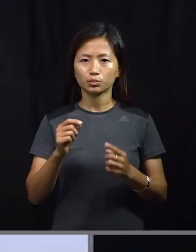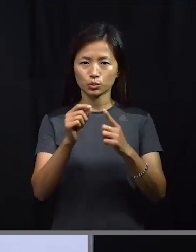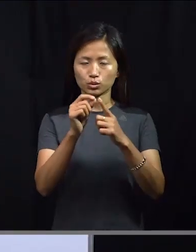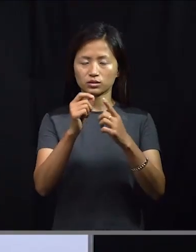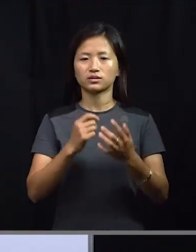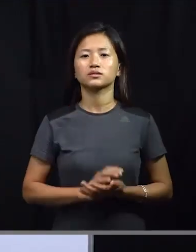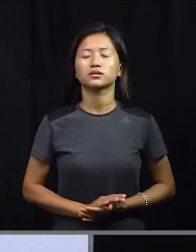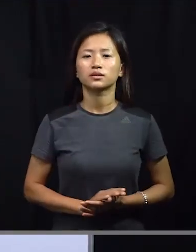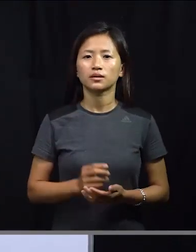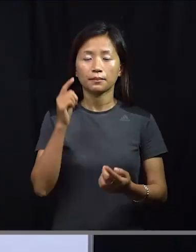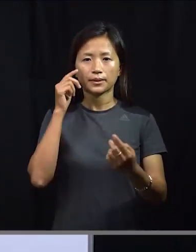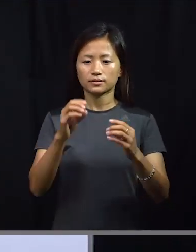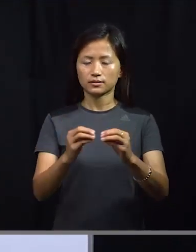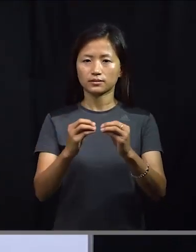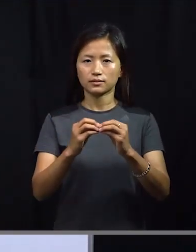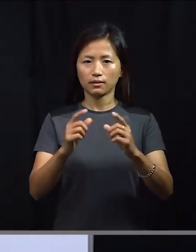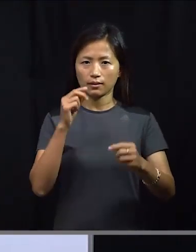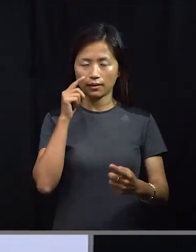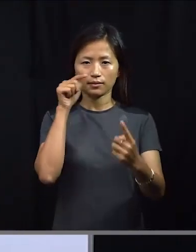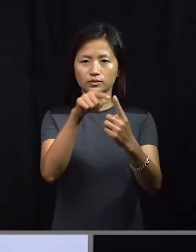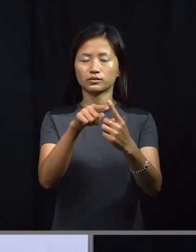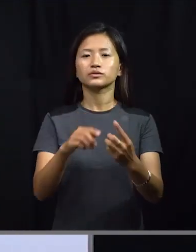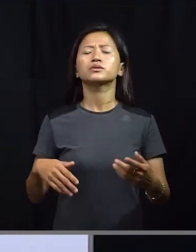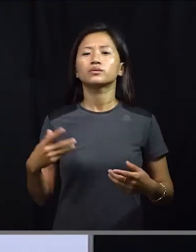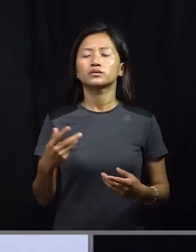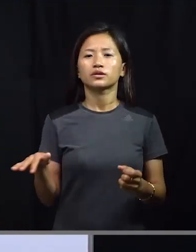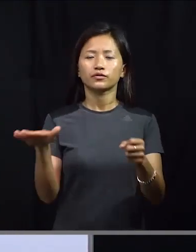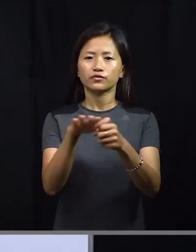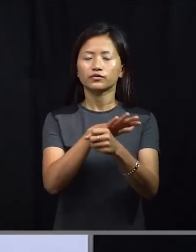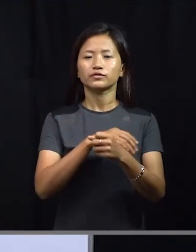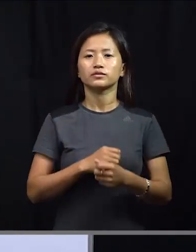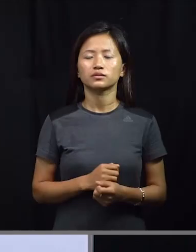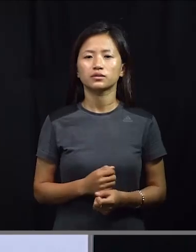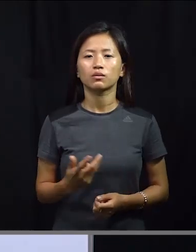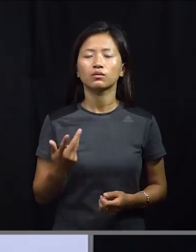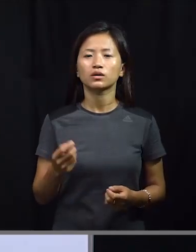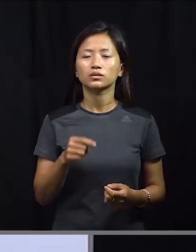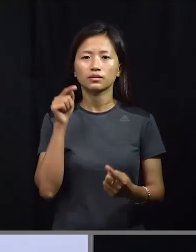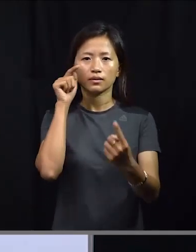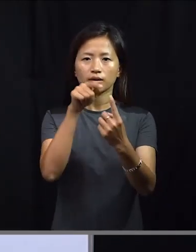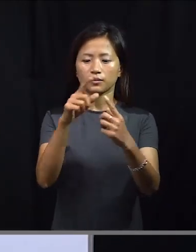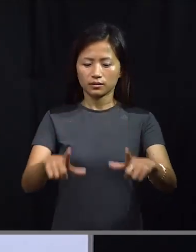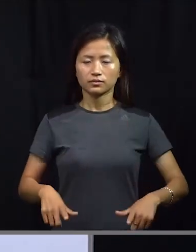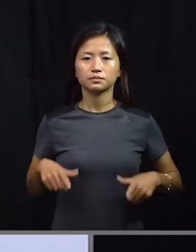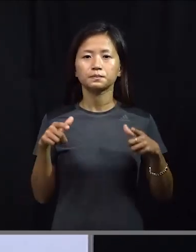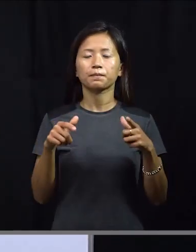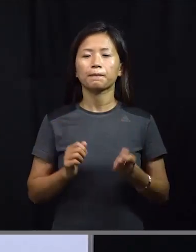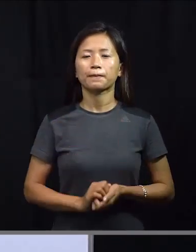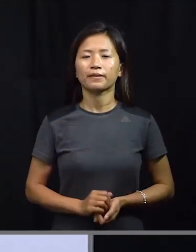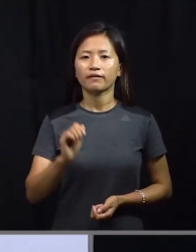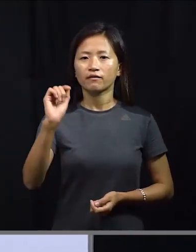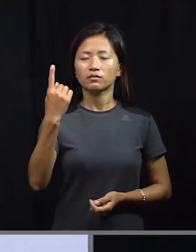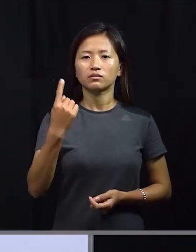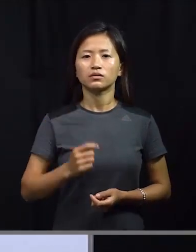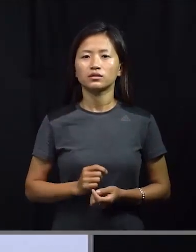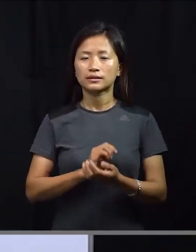and these basic aims which they have to fulfill. Now, what are those basic aims in life? Okay, the first one